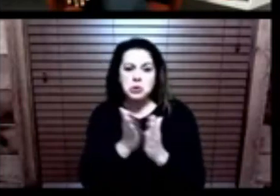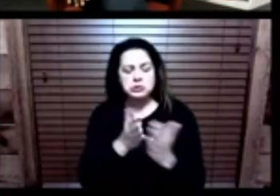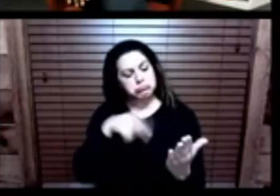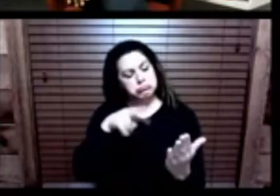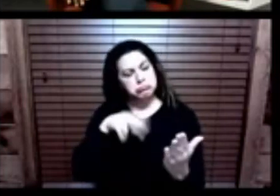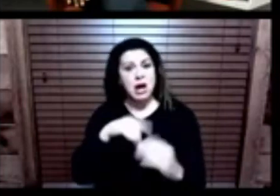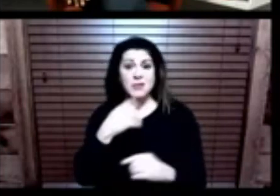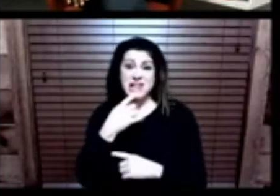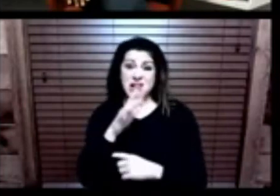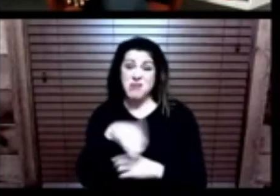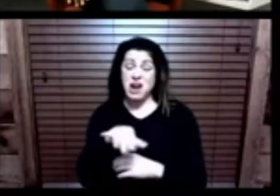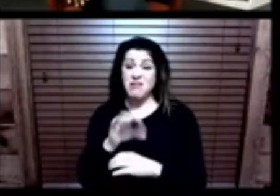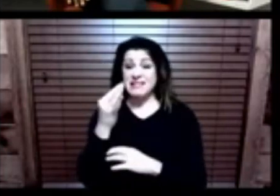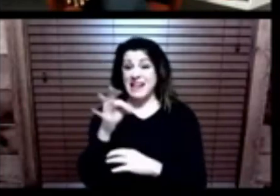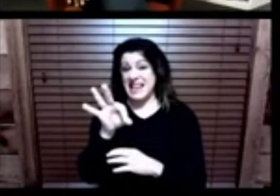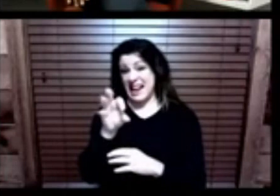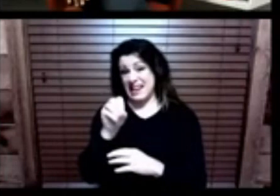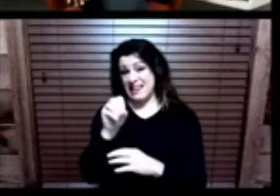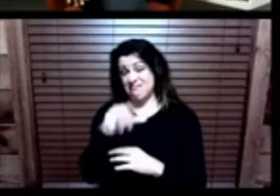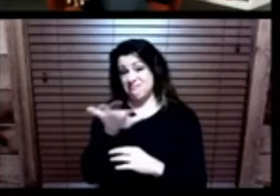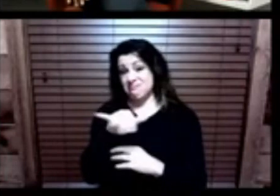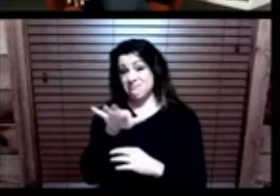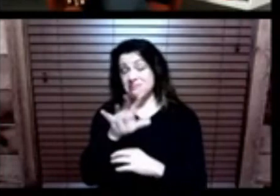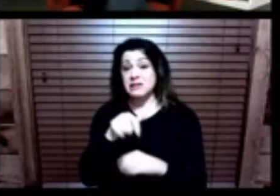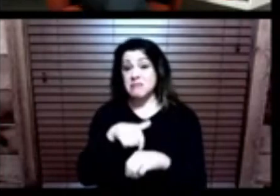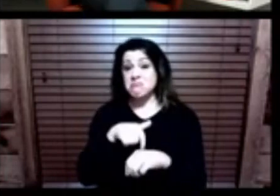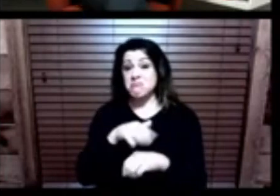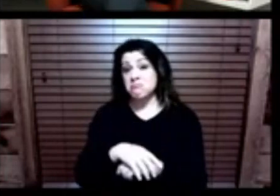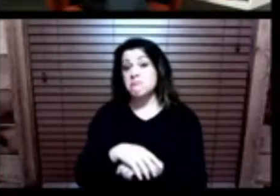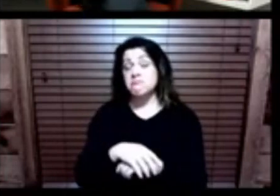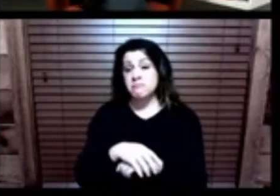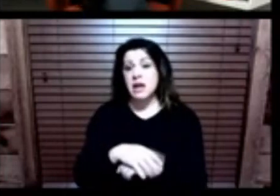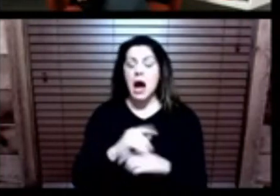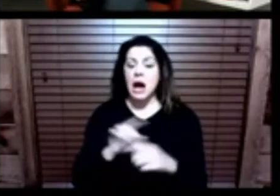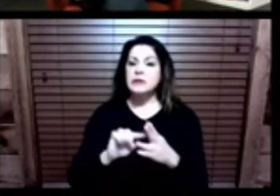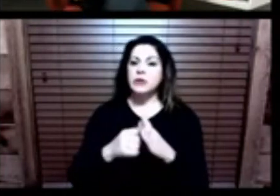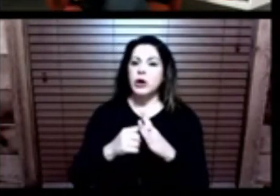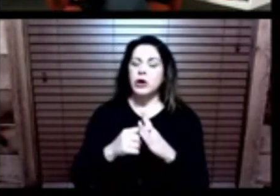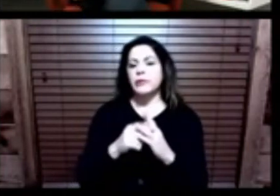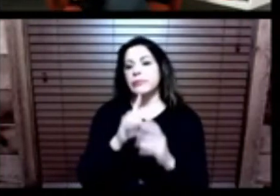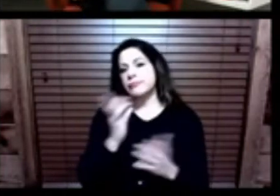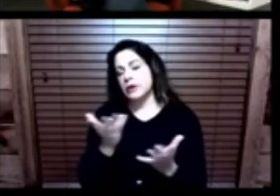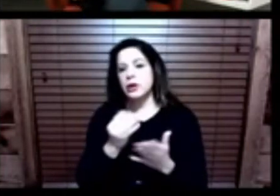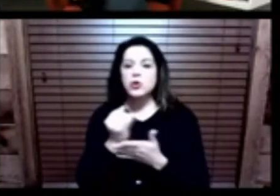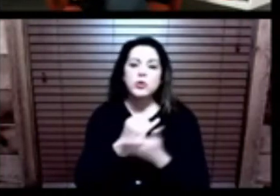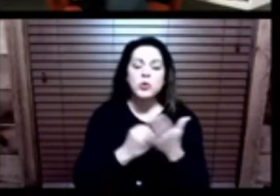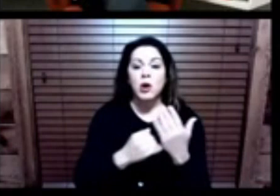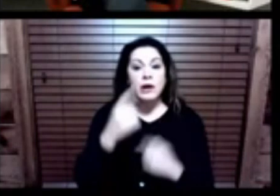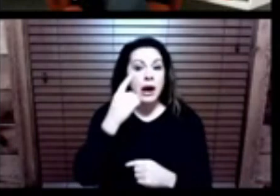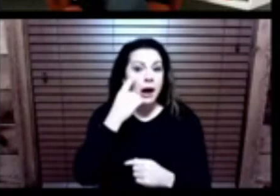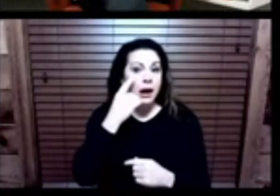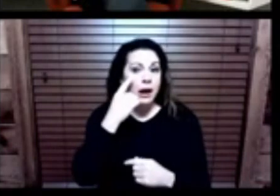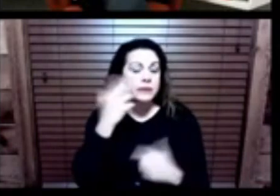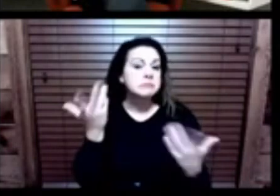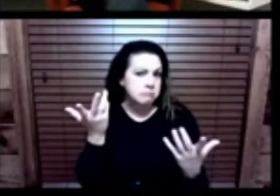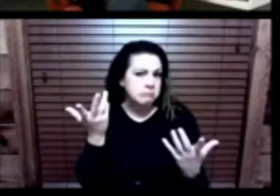90s. Okay. None the 90s. Okay. I started out just drawing eyes for my signature when